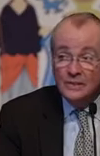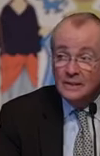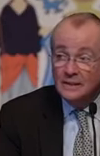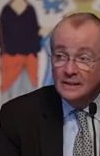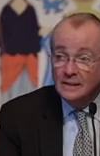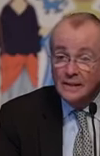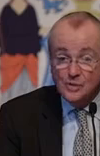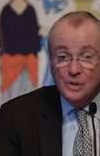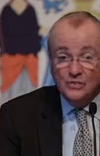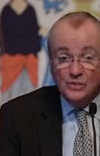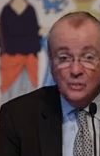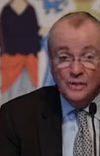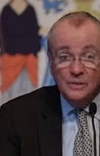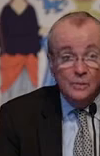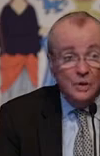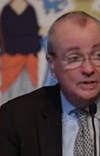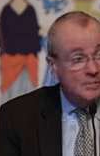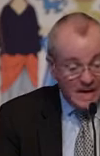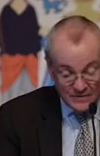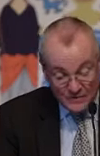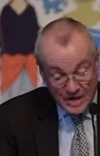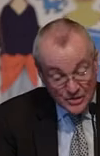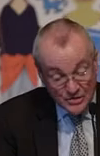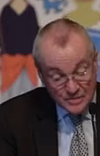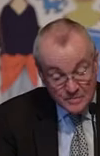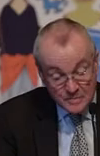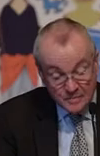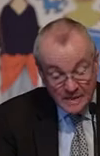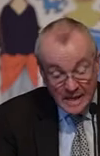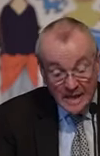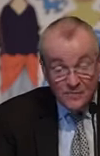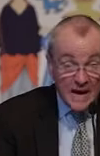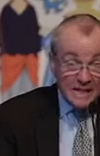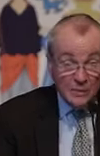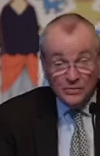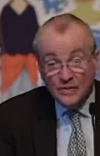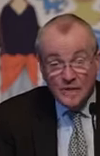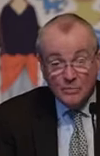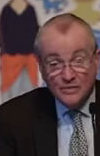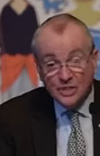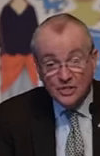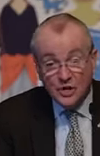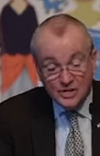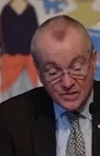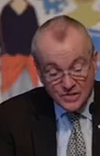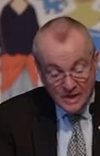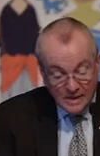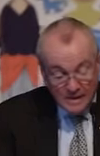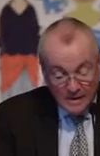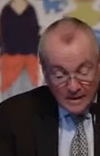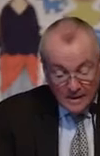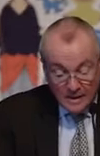almost explicit when you look at the amount of infections. And finally, we see the number of